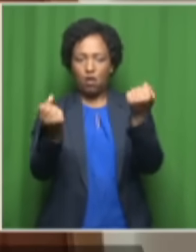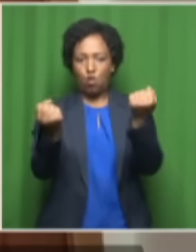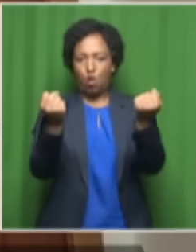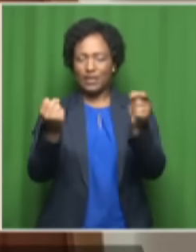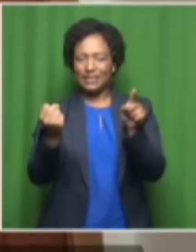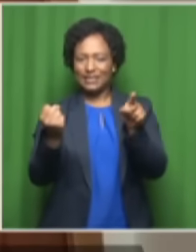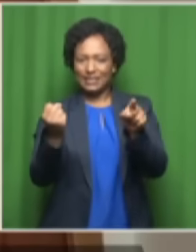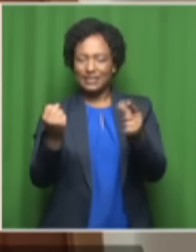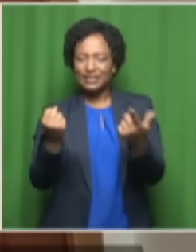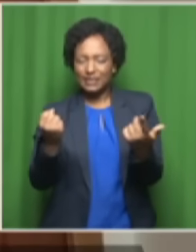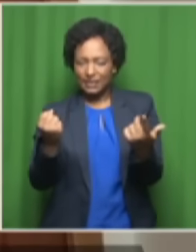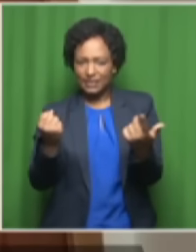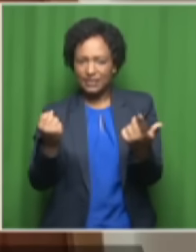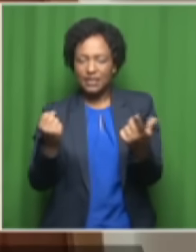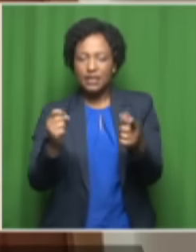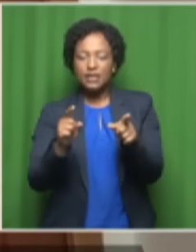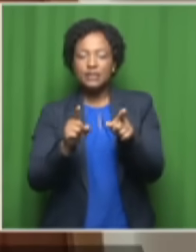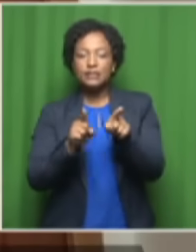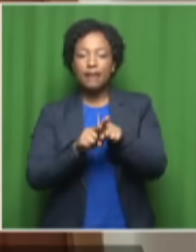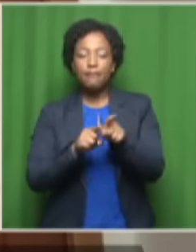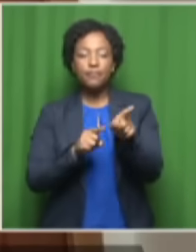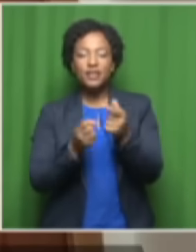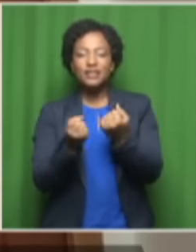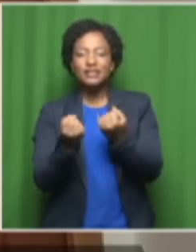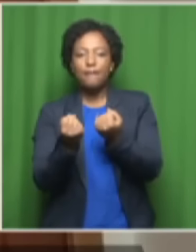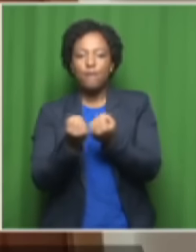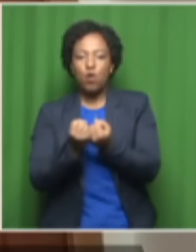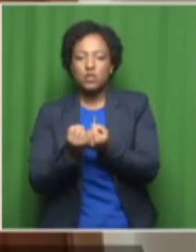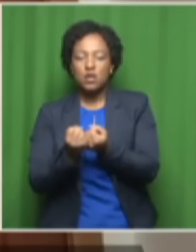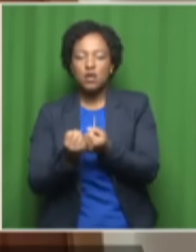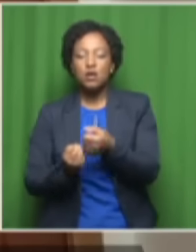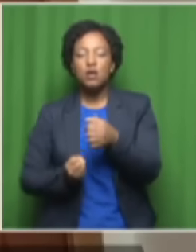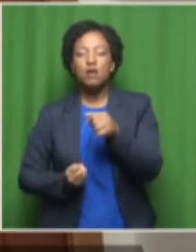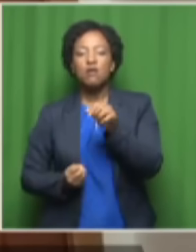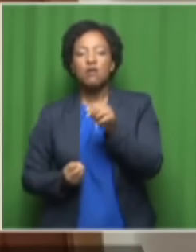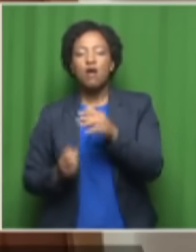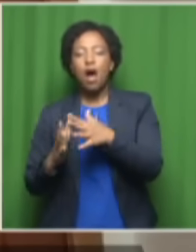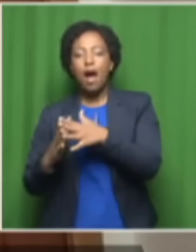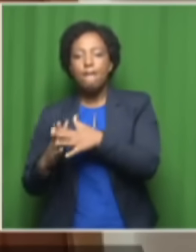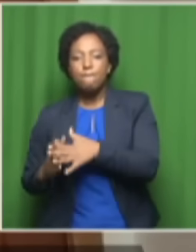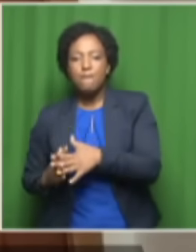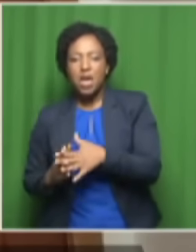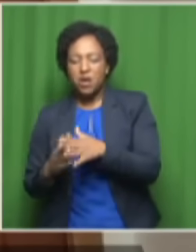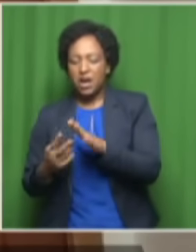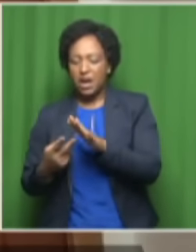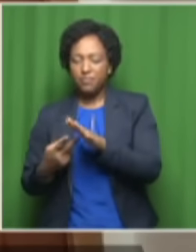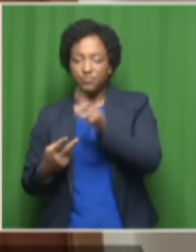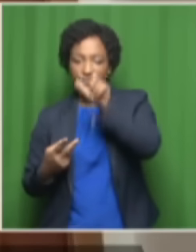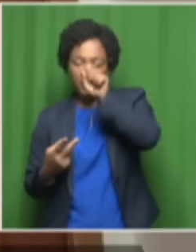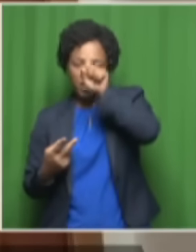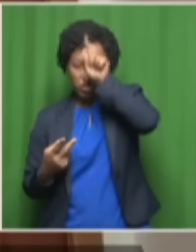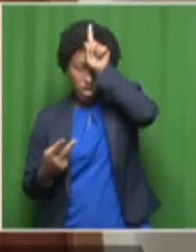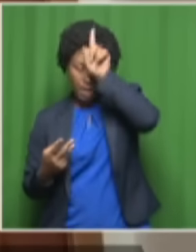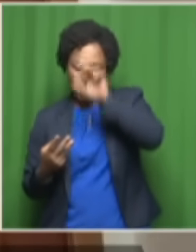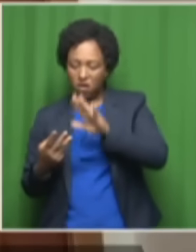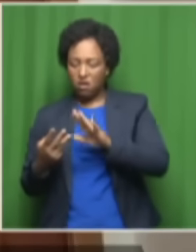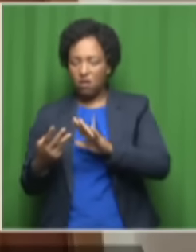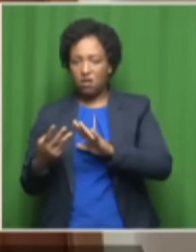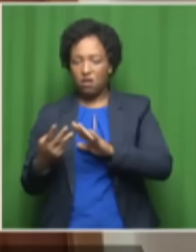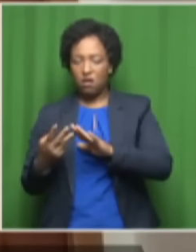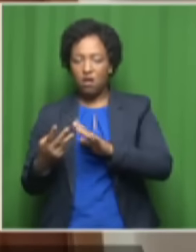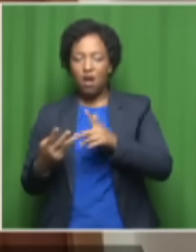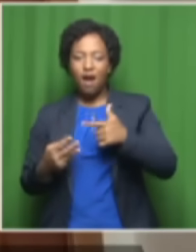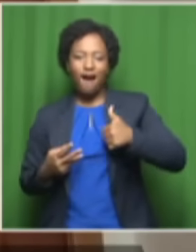also place their supporters, the United States, Germany, Canada, others. And let's not forget that part of